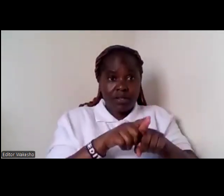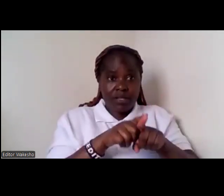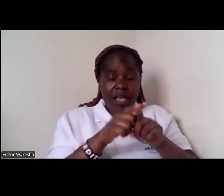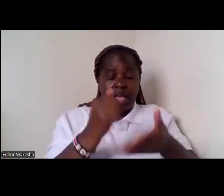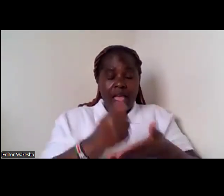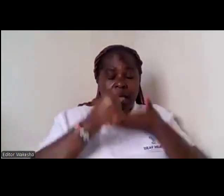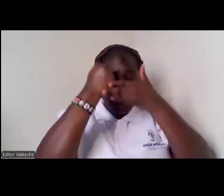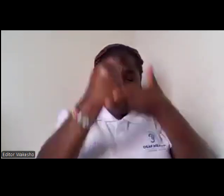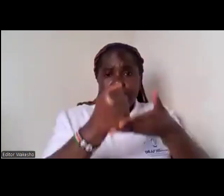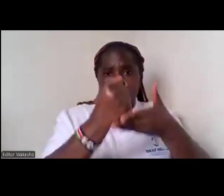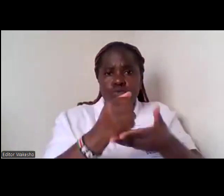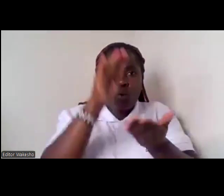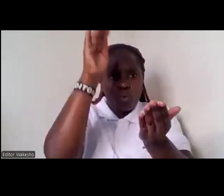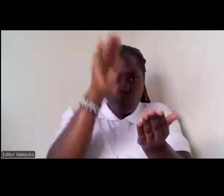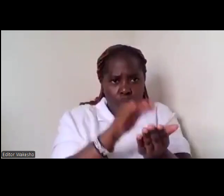by 90%.